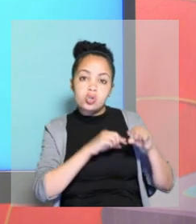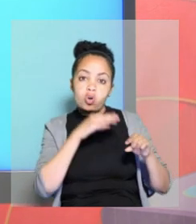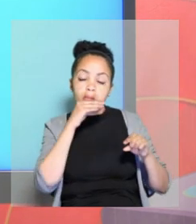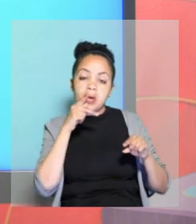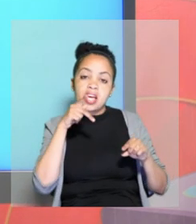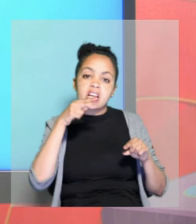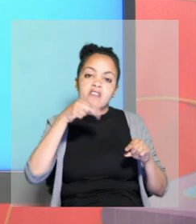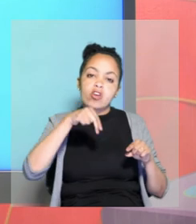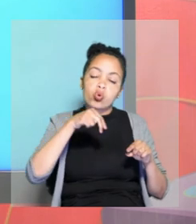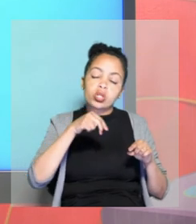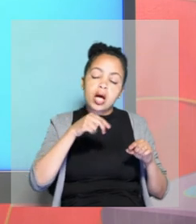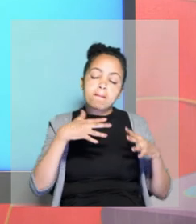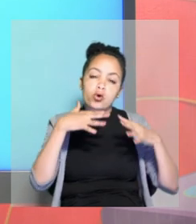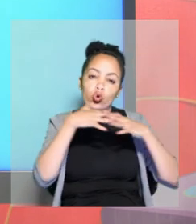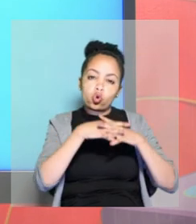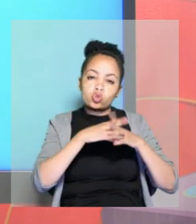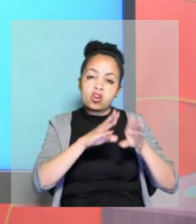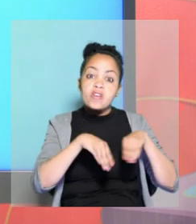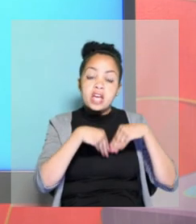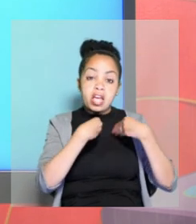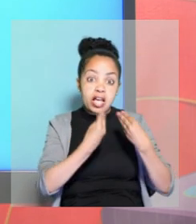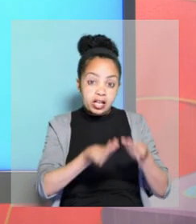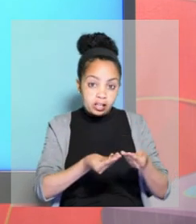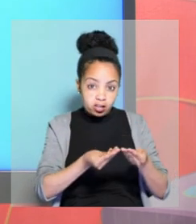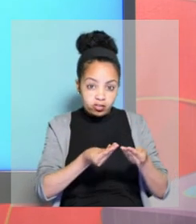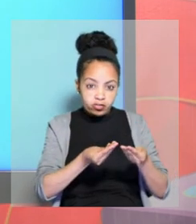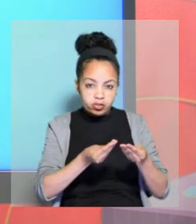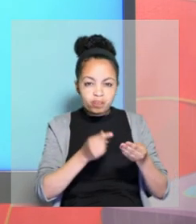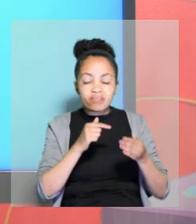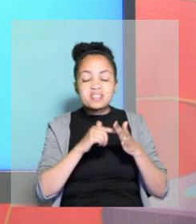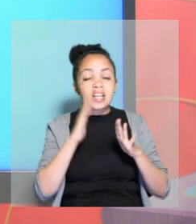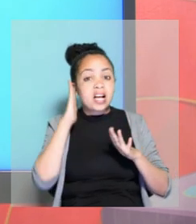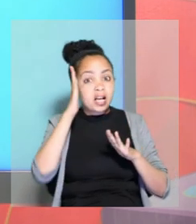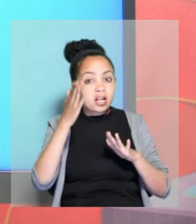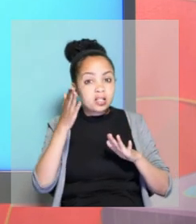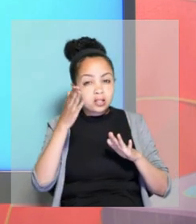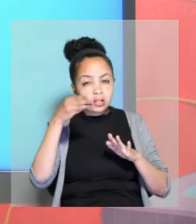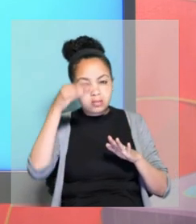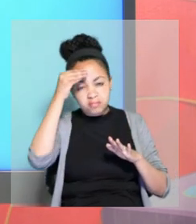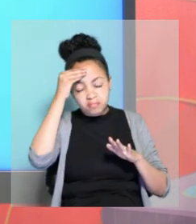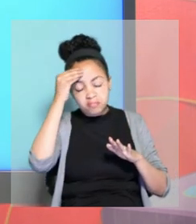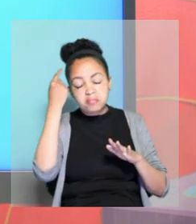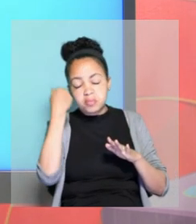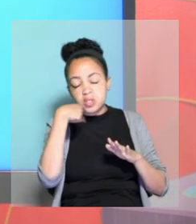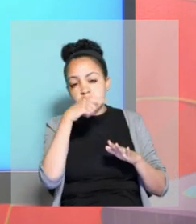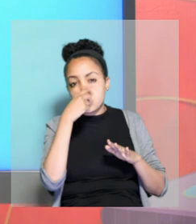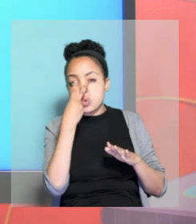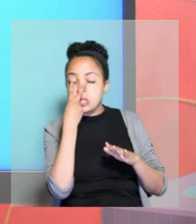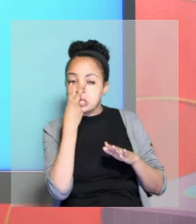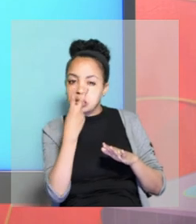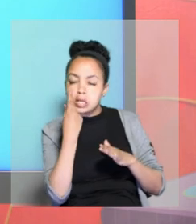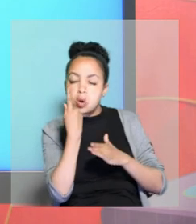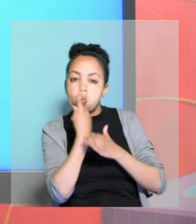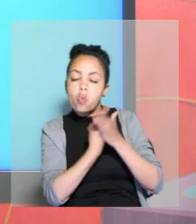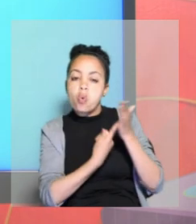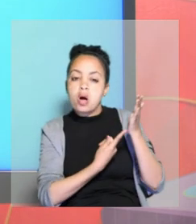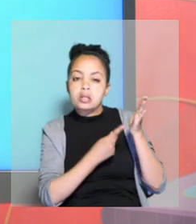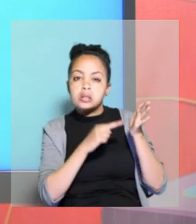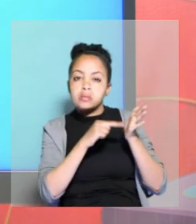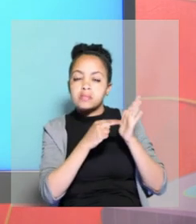and phenotype cross of a given trait. In our coming lesson, we will start what is